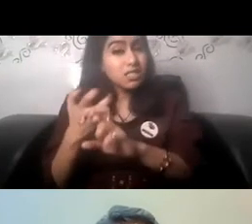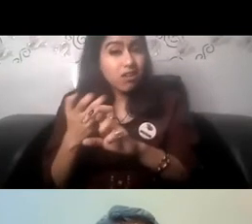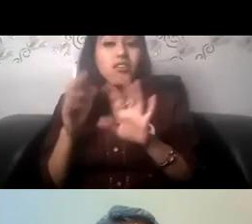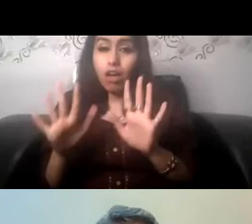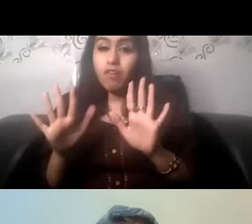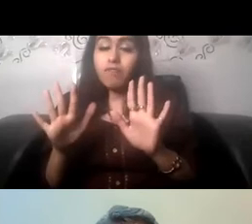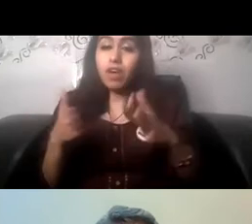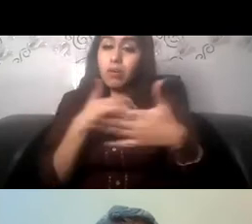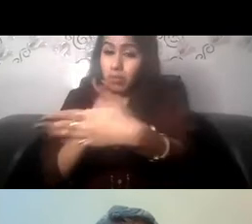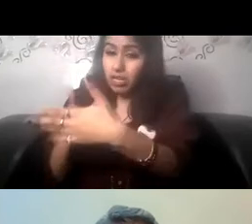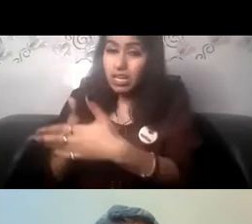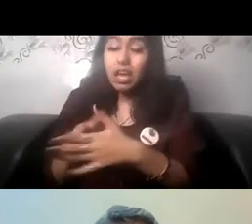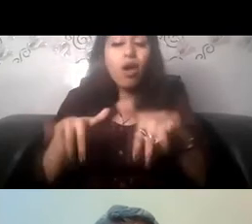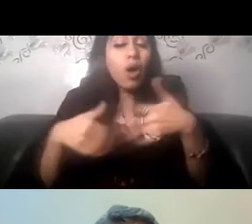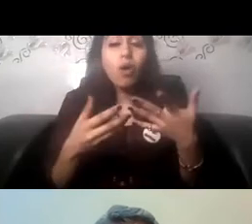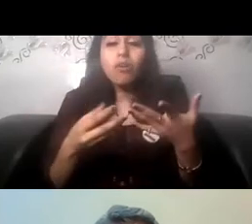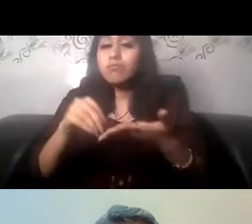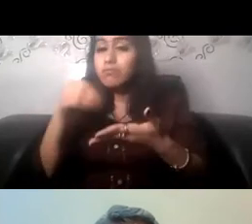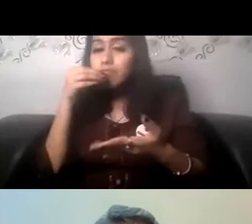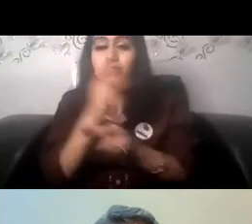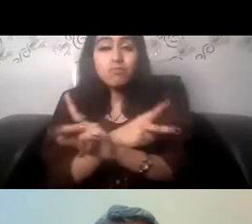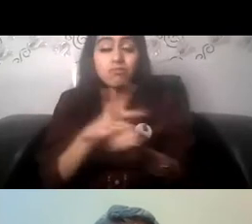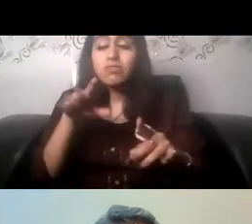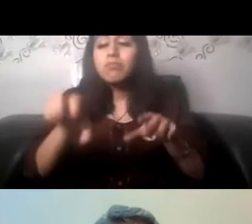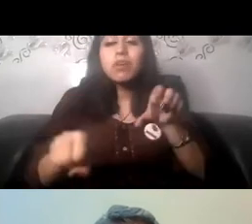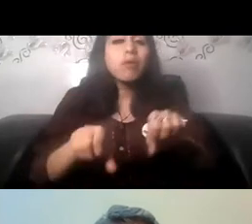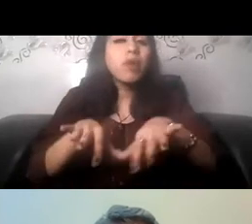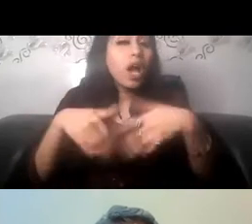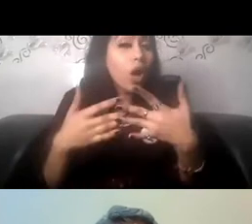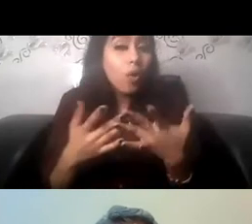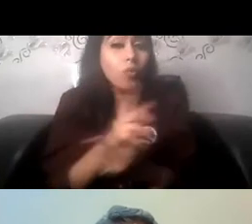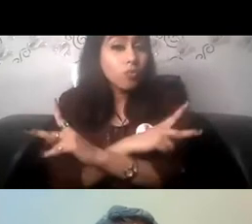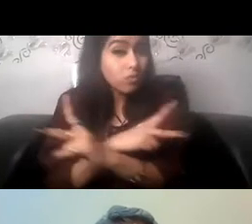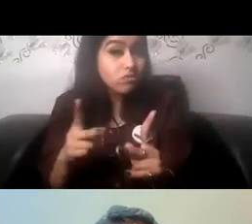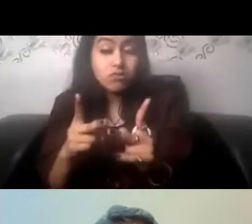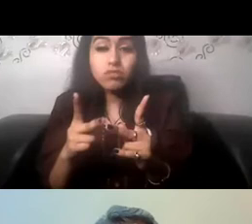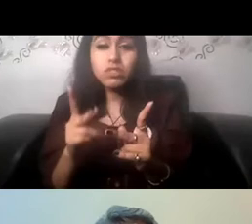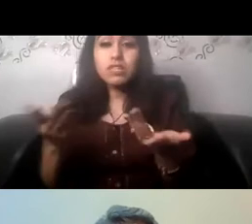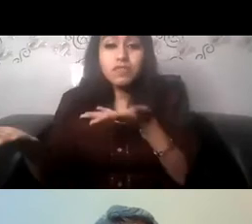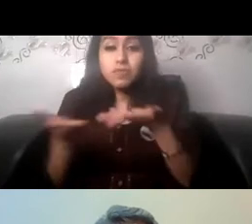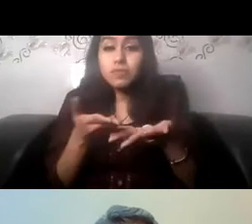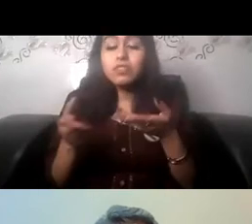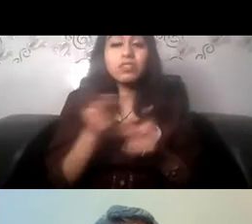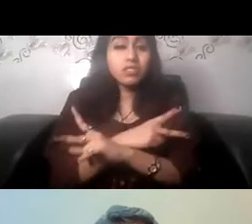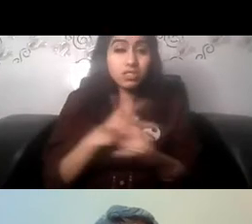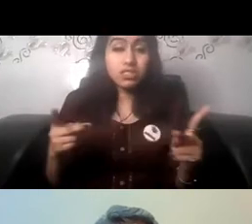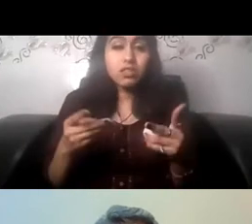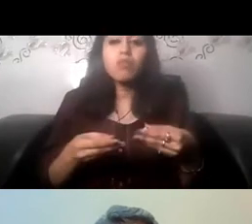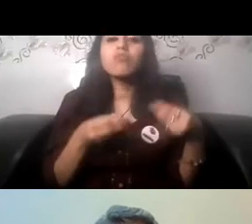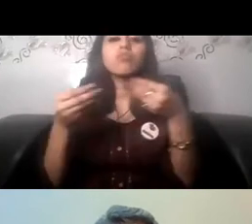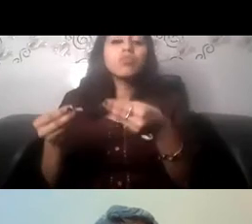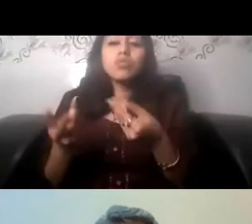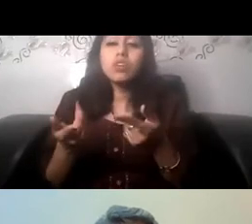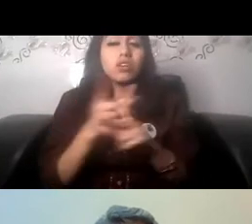they should pick up food, and how more we can do to provide the facilities or